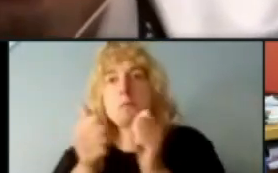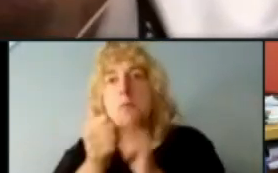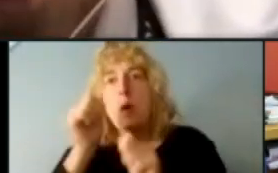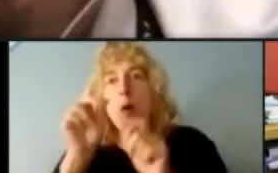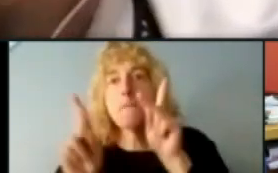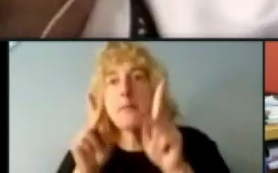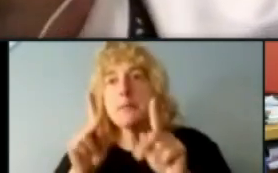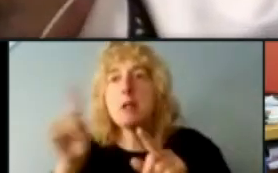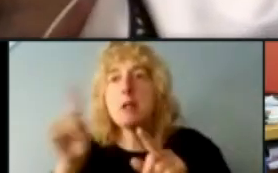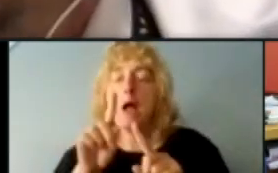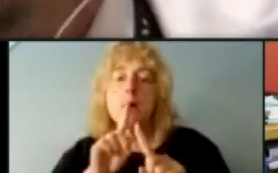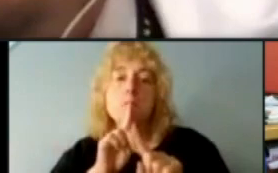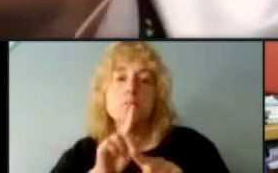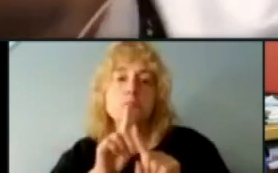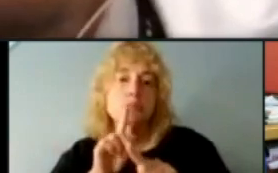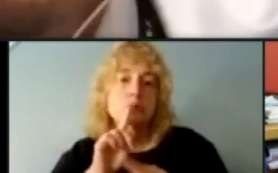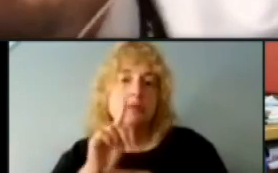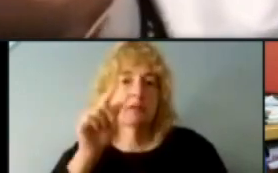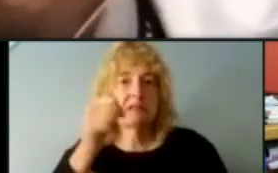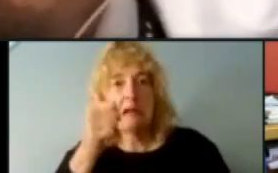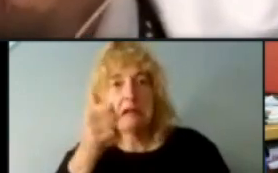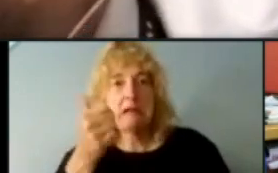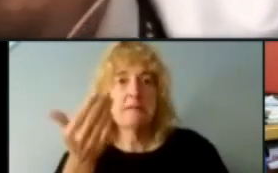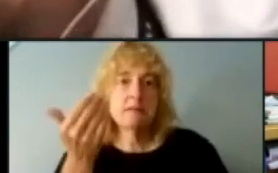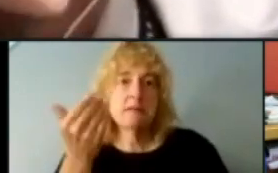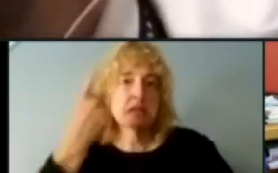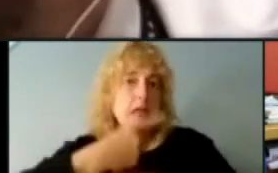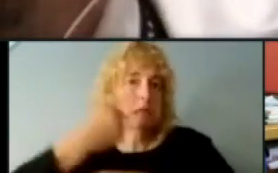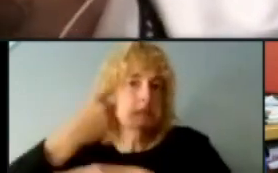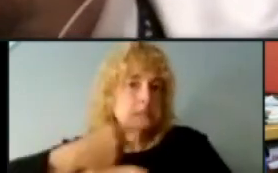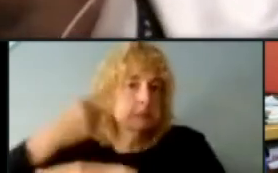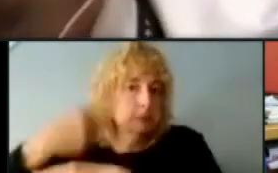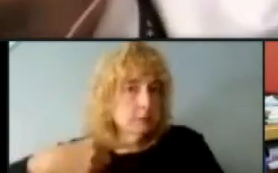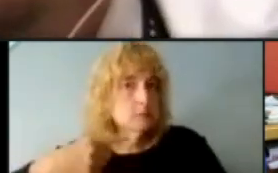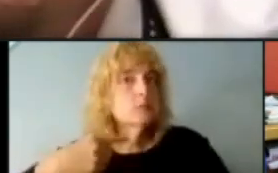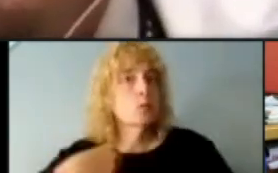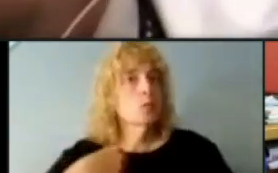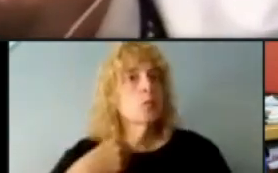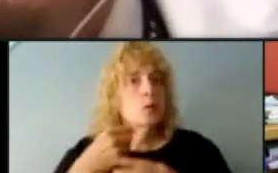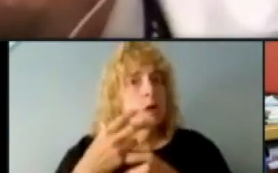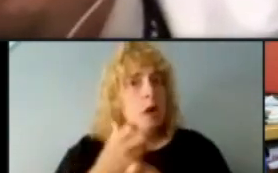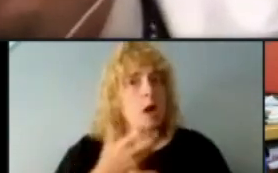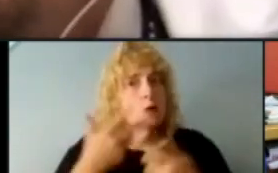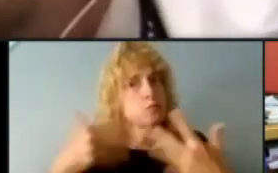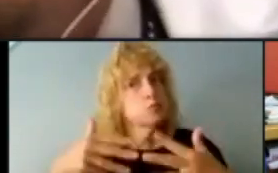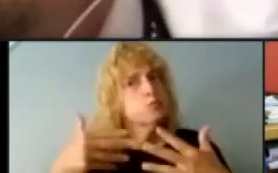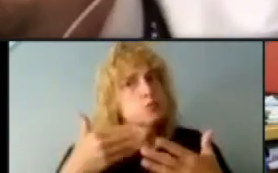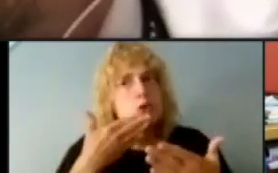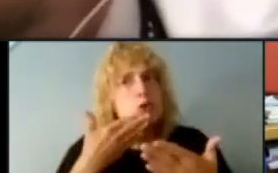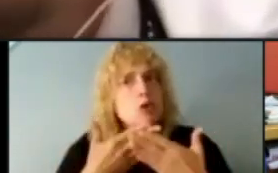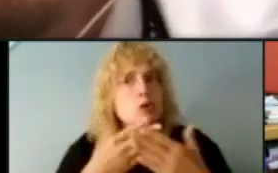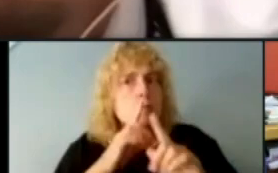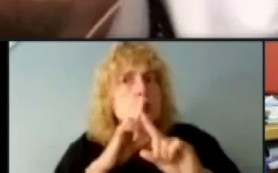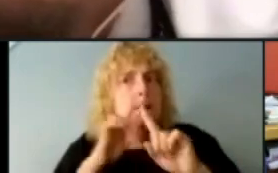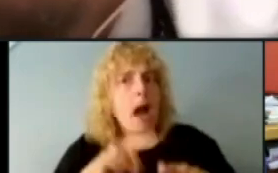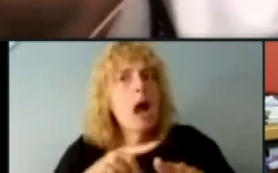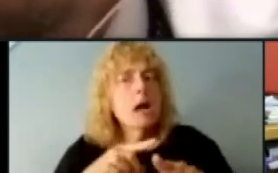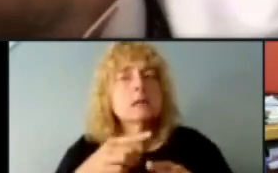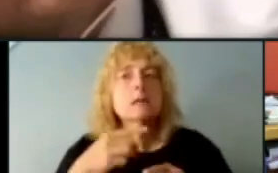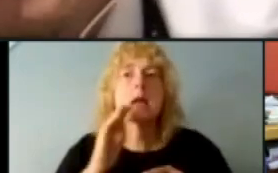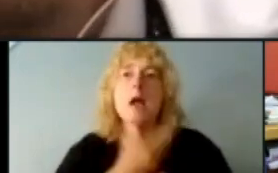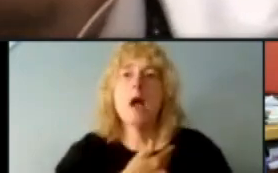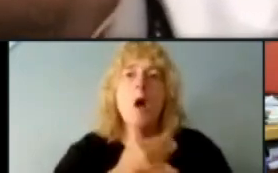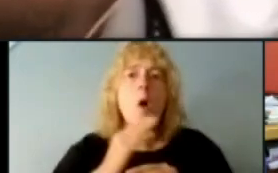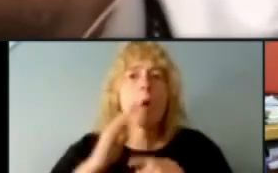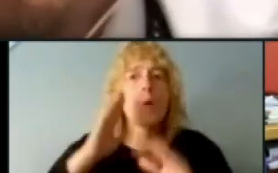15 days. We've gotten a really robust response, and so our hope and our goal is that